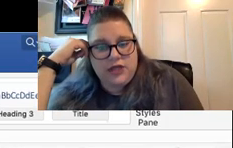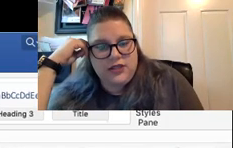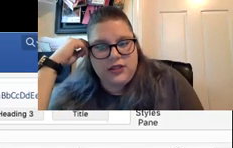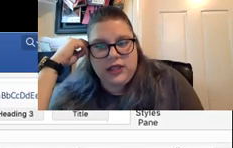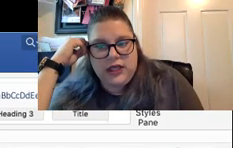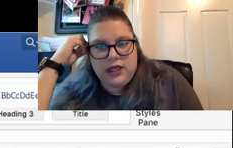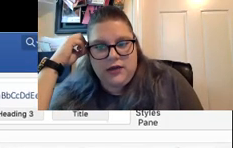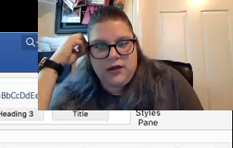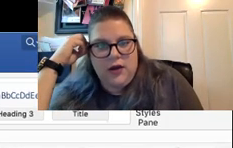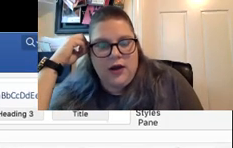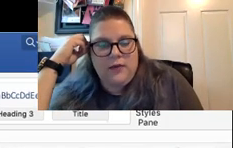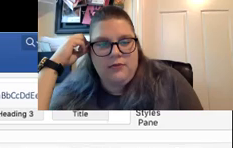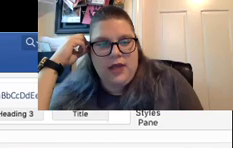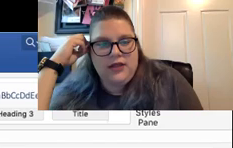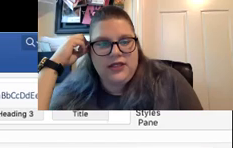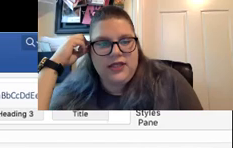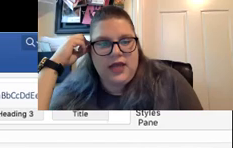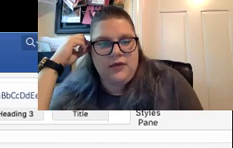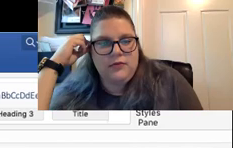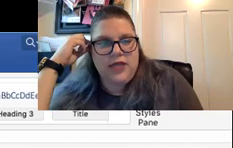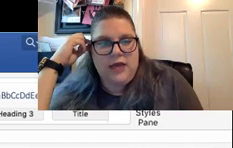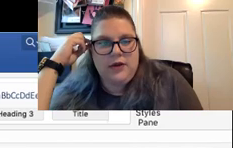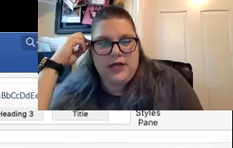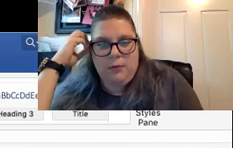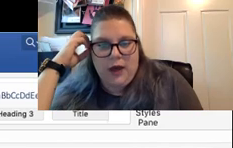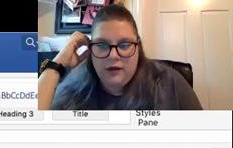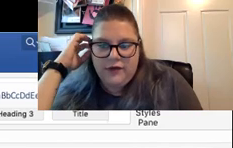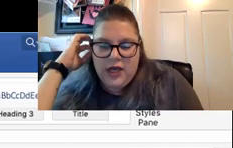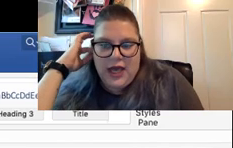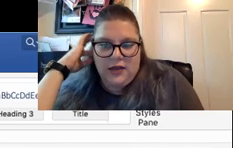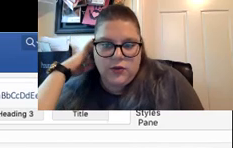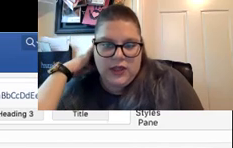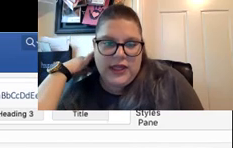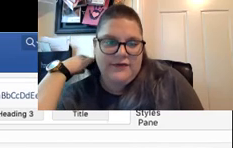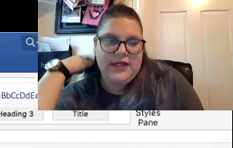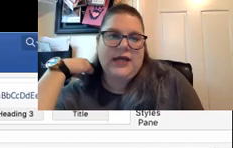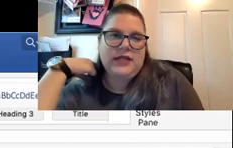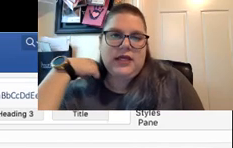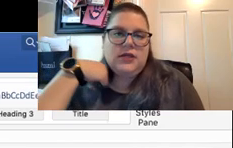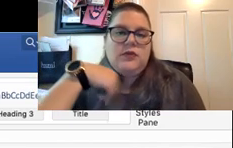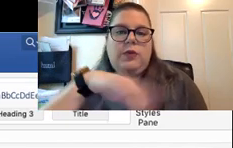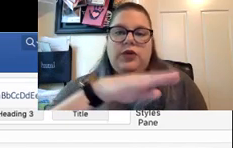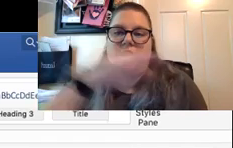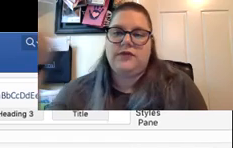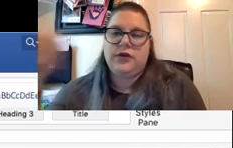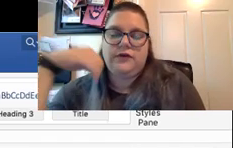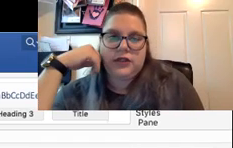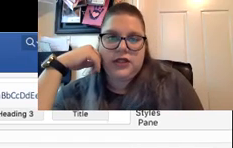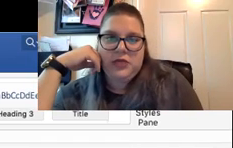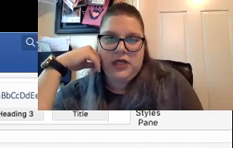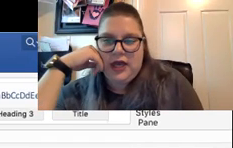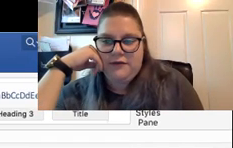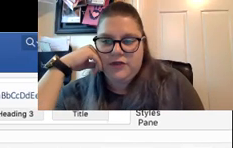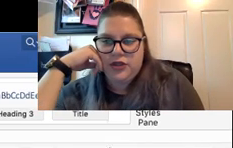have just deleted and made the same table as above. And we left it as is when we transferred over